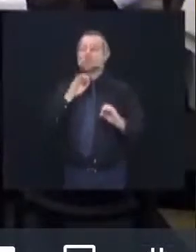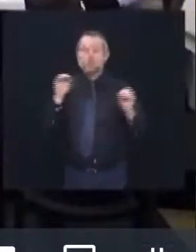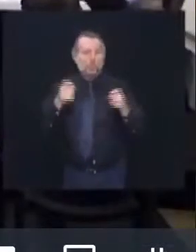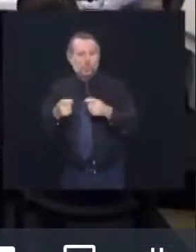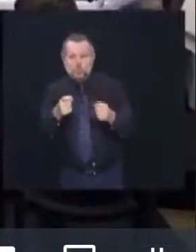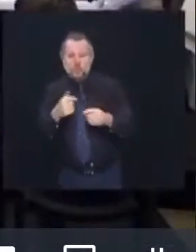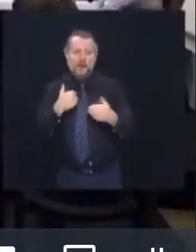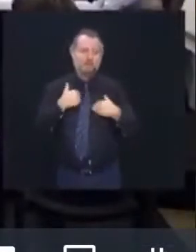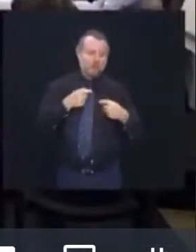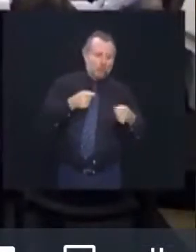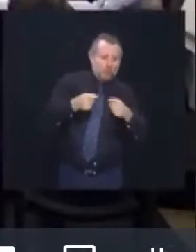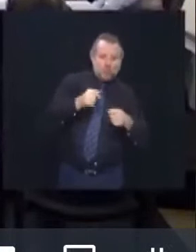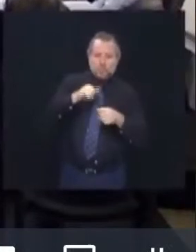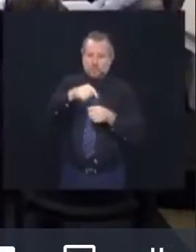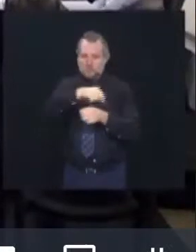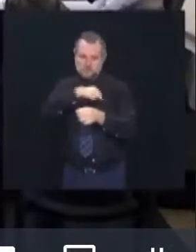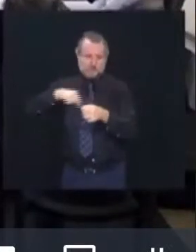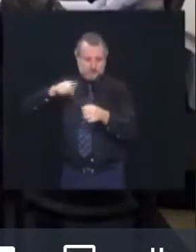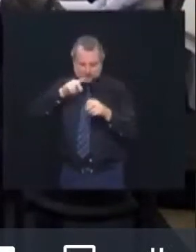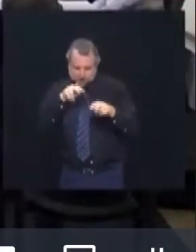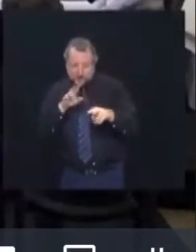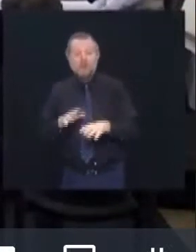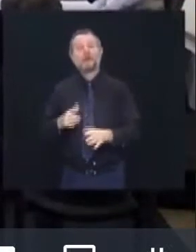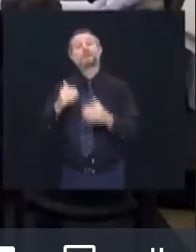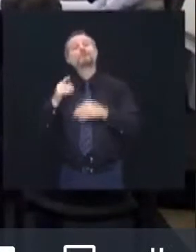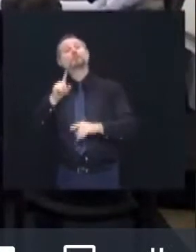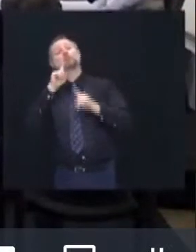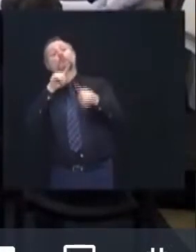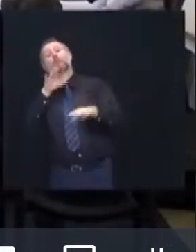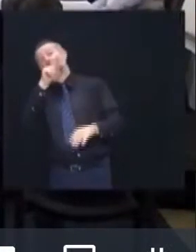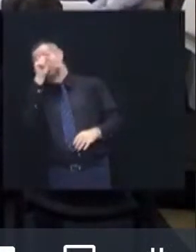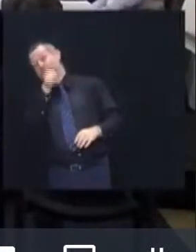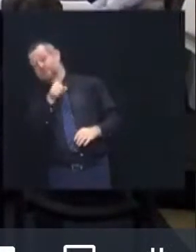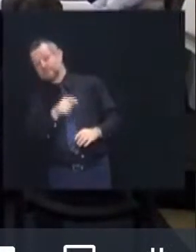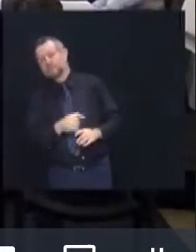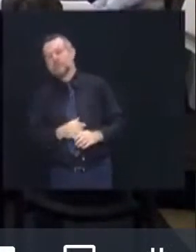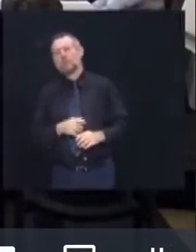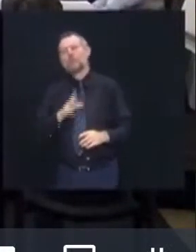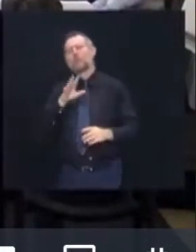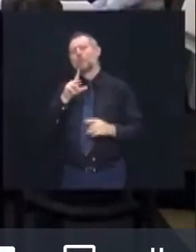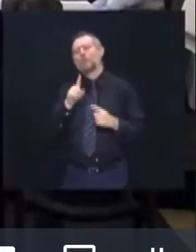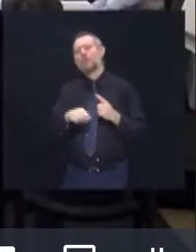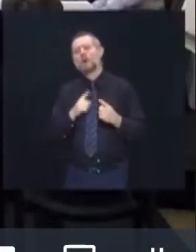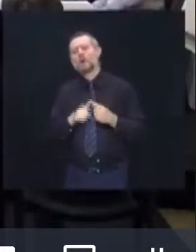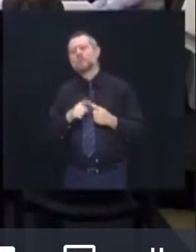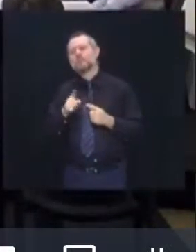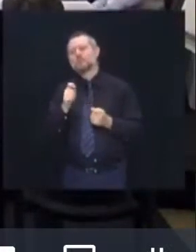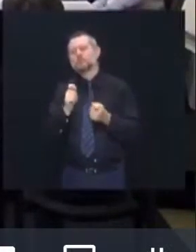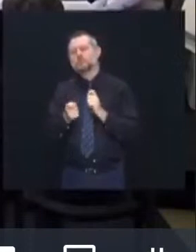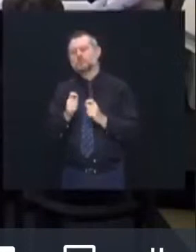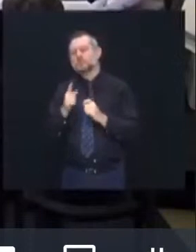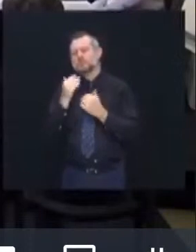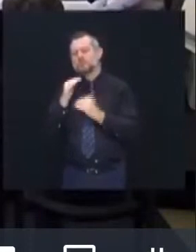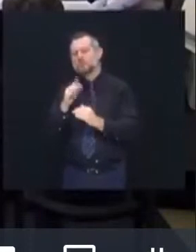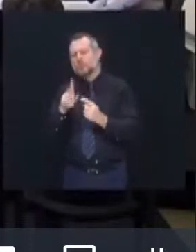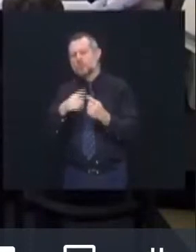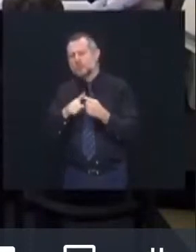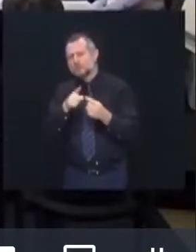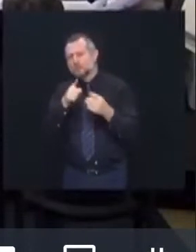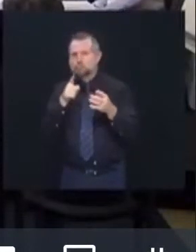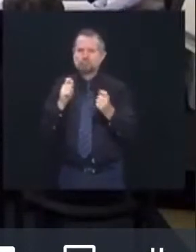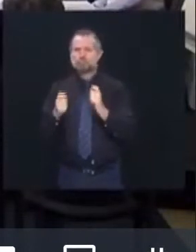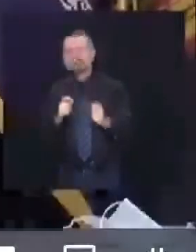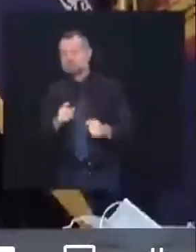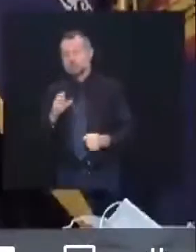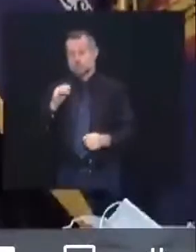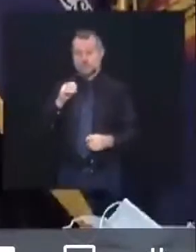about Changes to the restrictions? Sorry, Dave. But when could we see changes to these restrictions? When do you think, if the numbers are going down? Goes with the numbers. It's